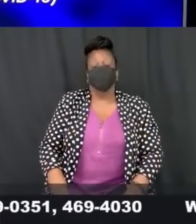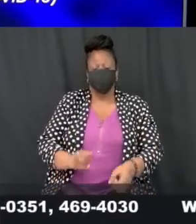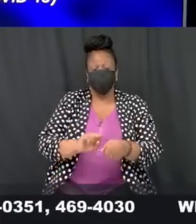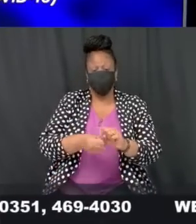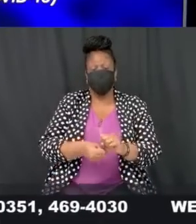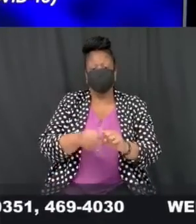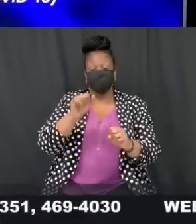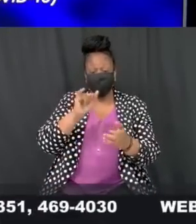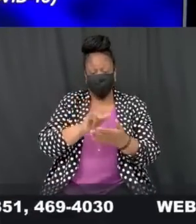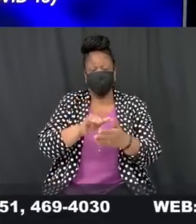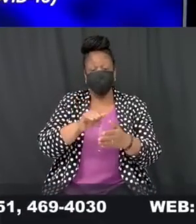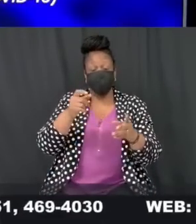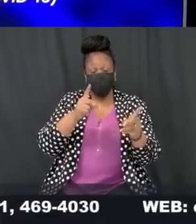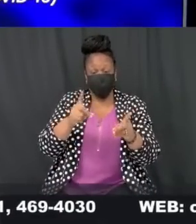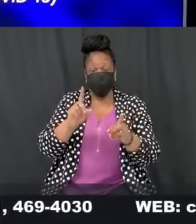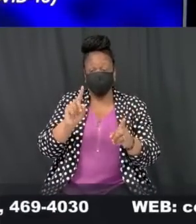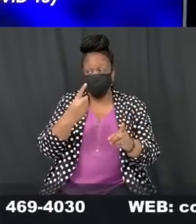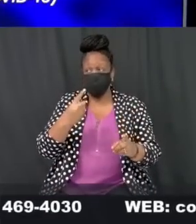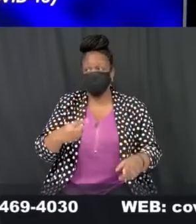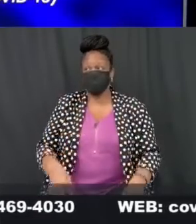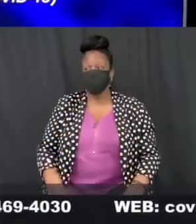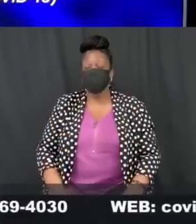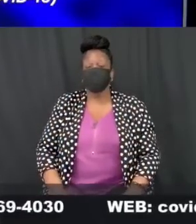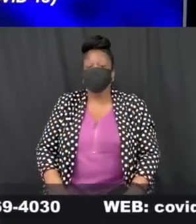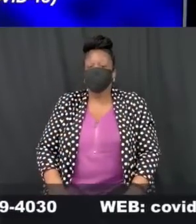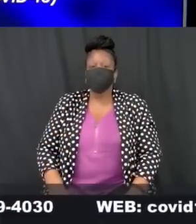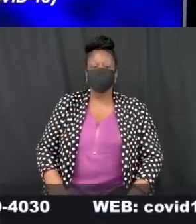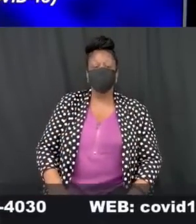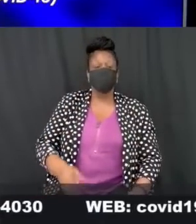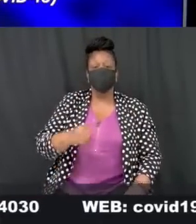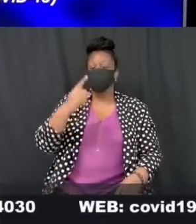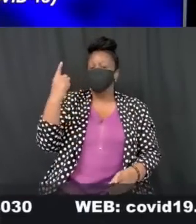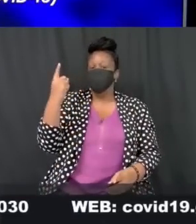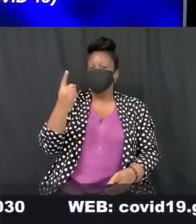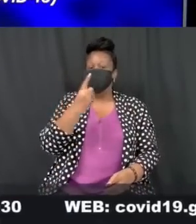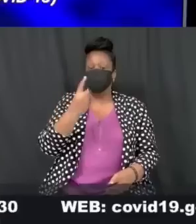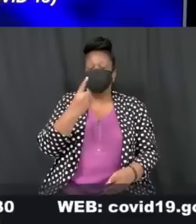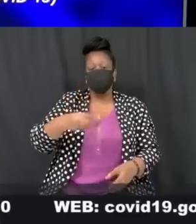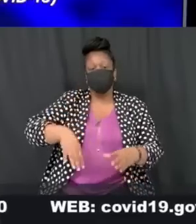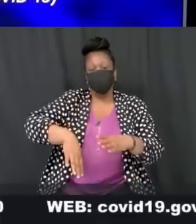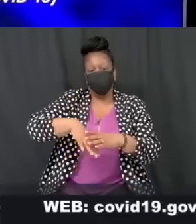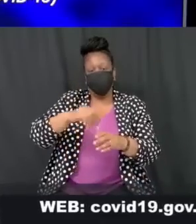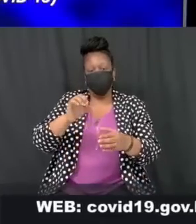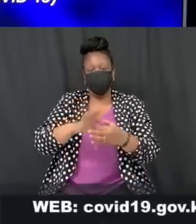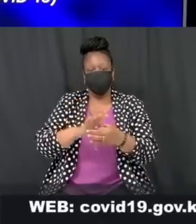upon receiving a negative RT-PCR test.